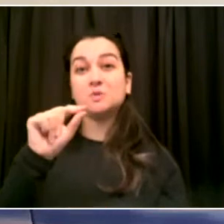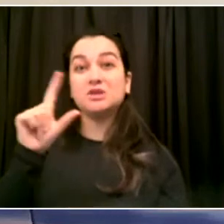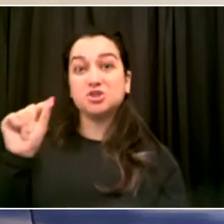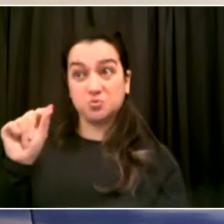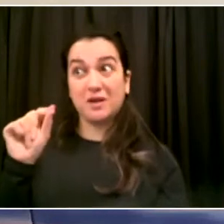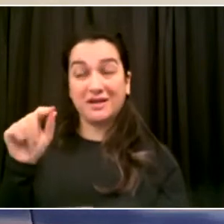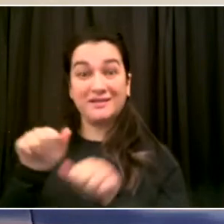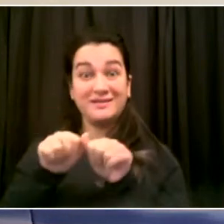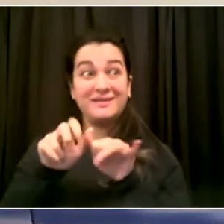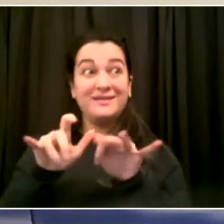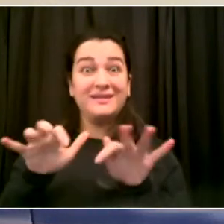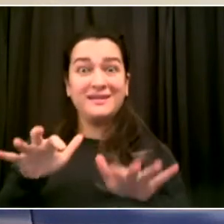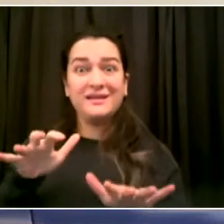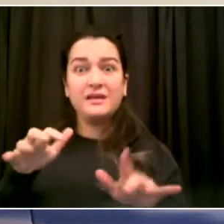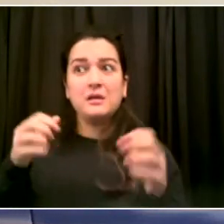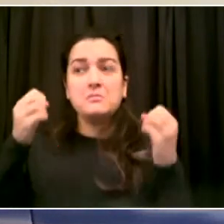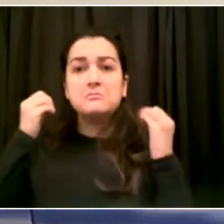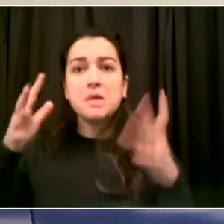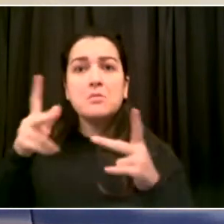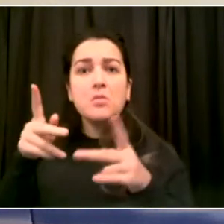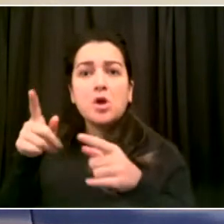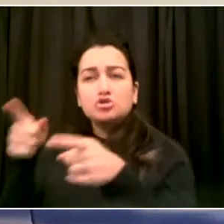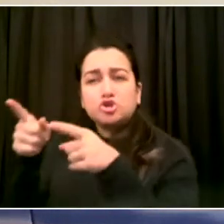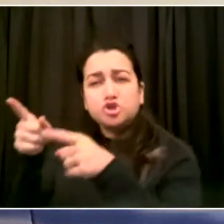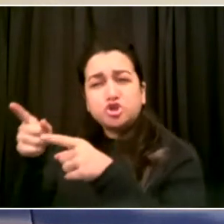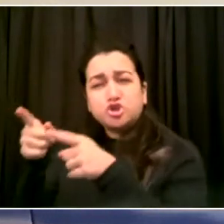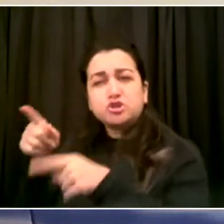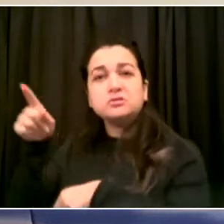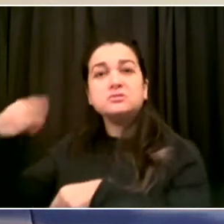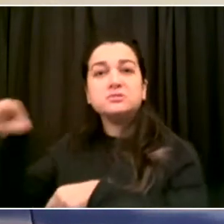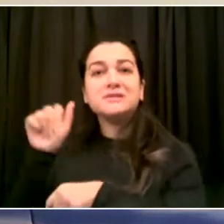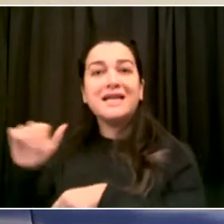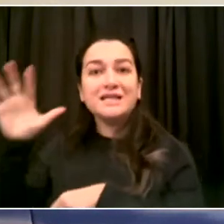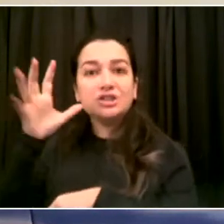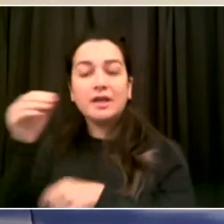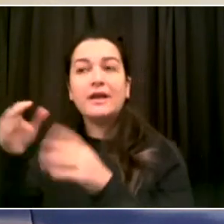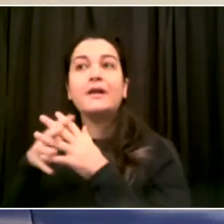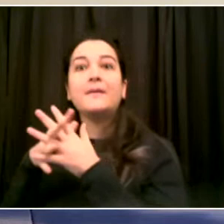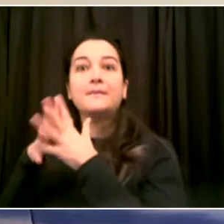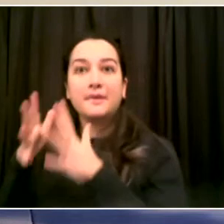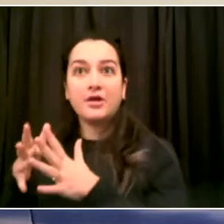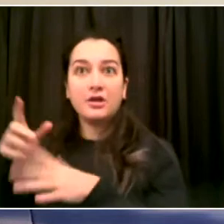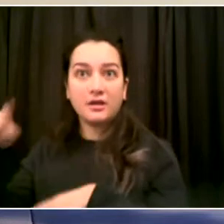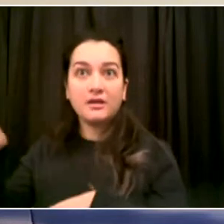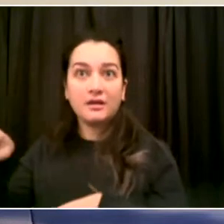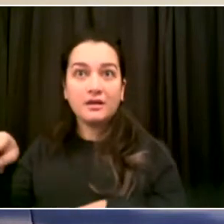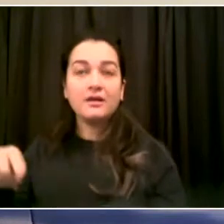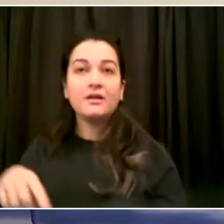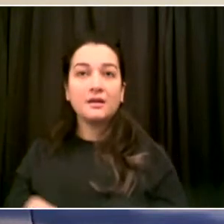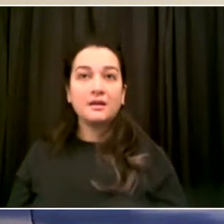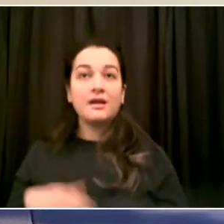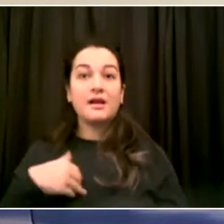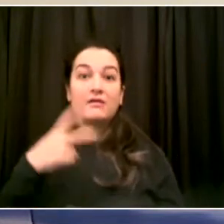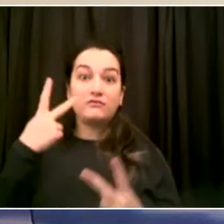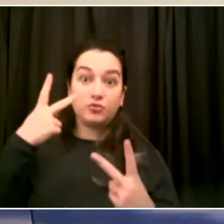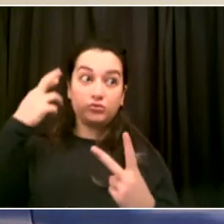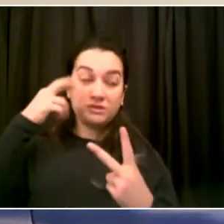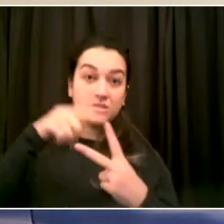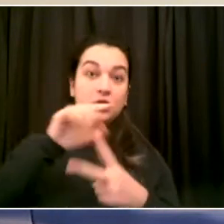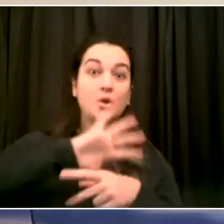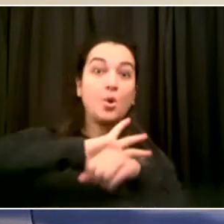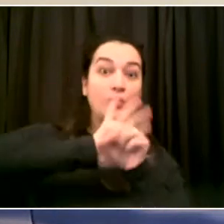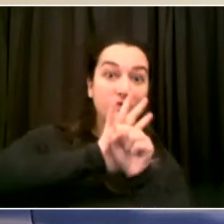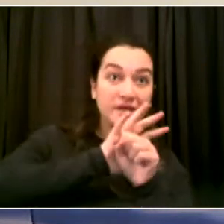even hit us here in New York, we have already seen our members and